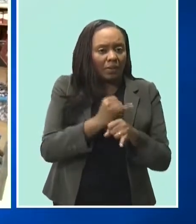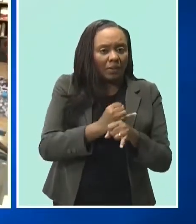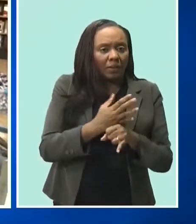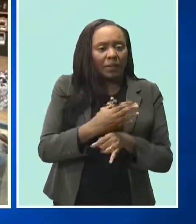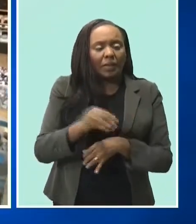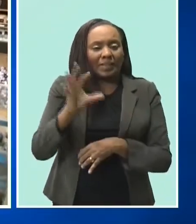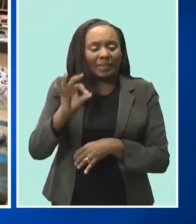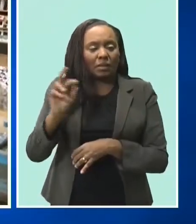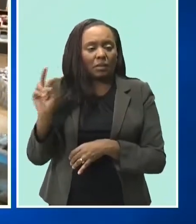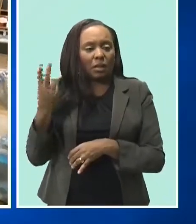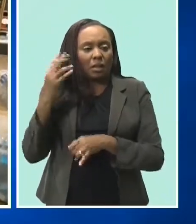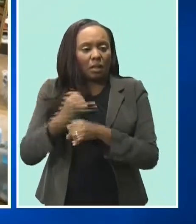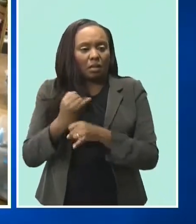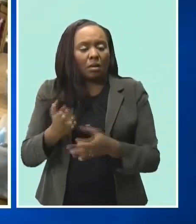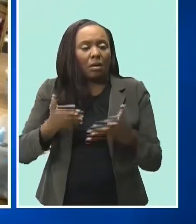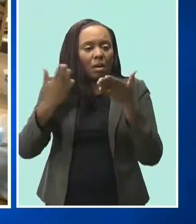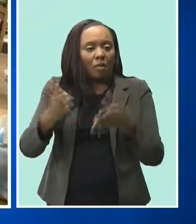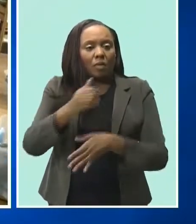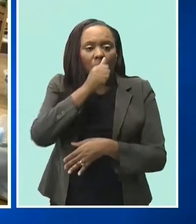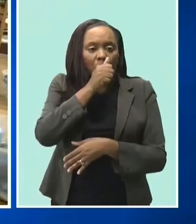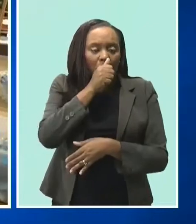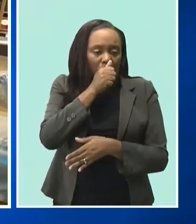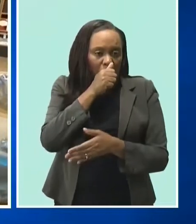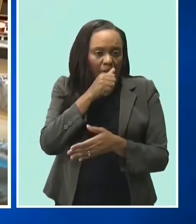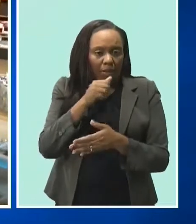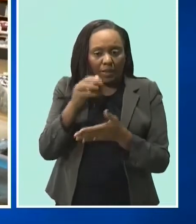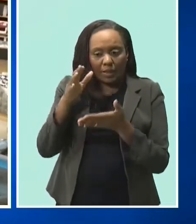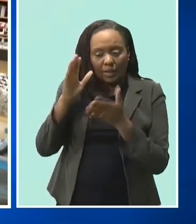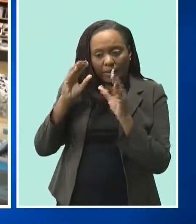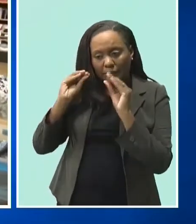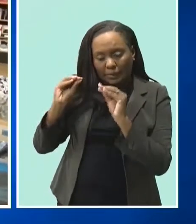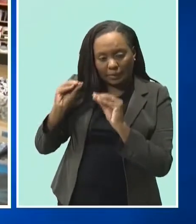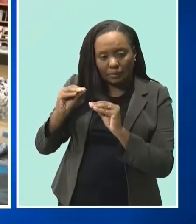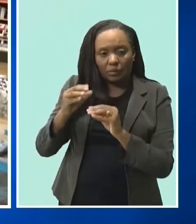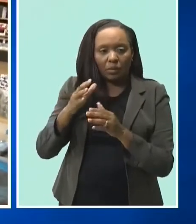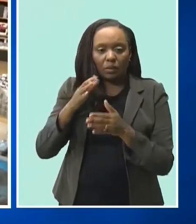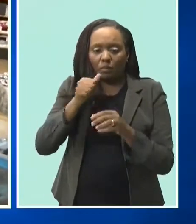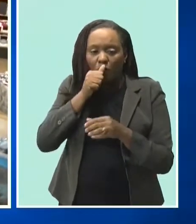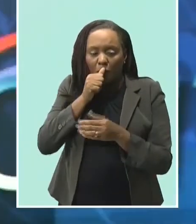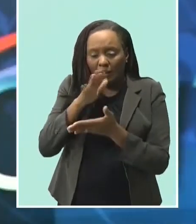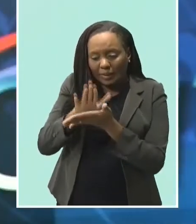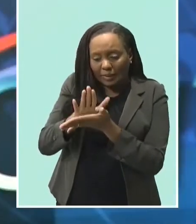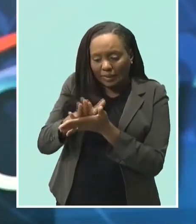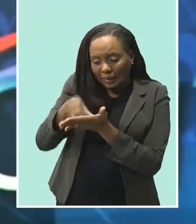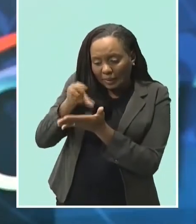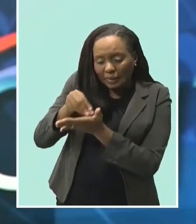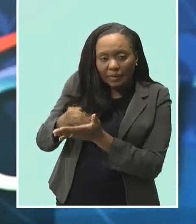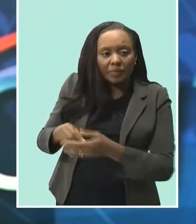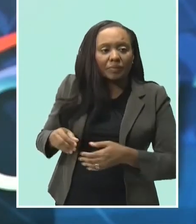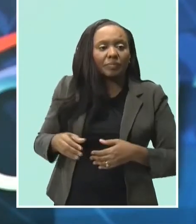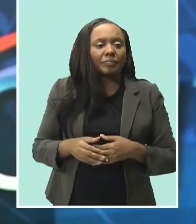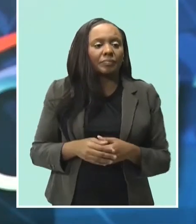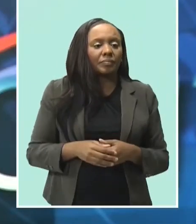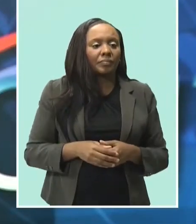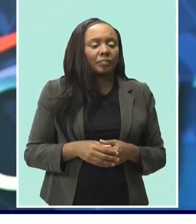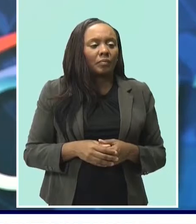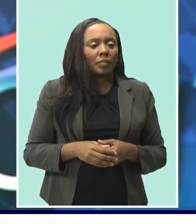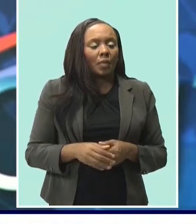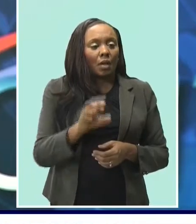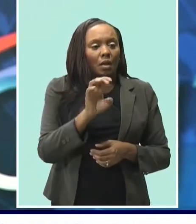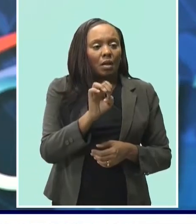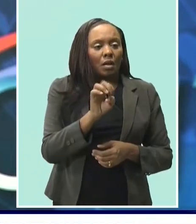of 159 cows through the Barbados Agricultural Society with the assistance of the Ministry of Agriculture.